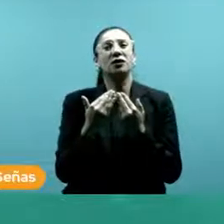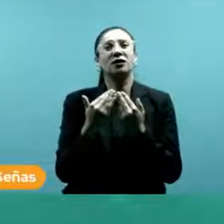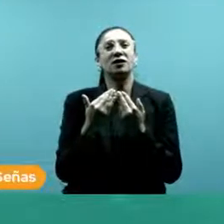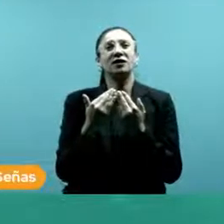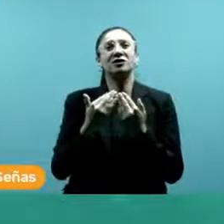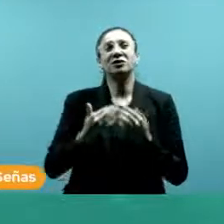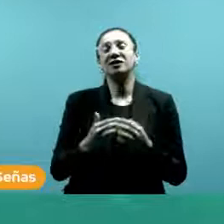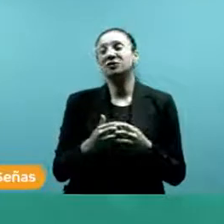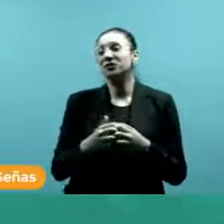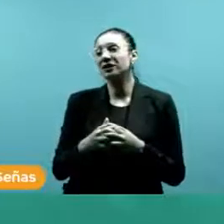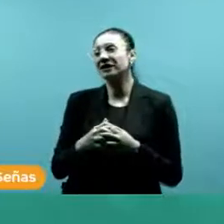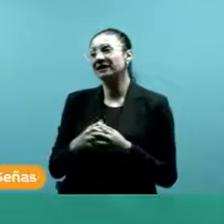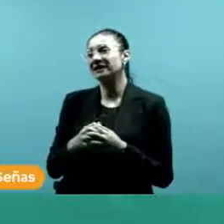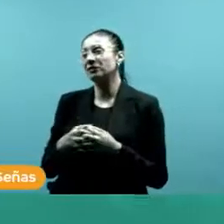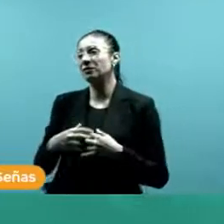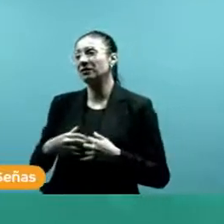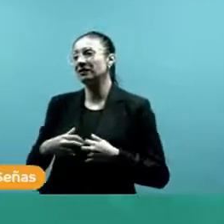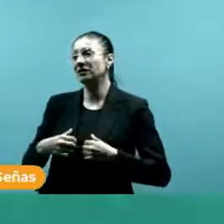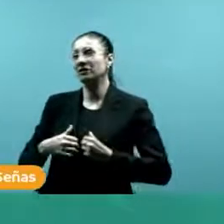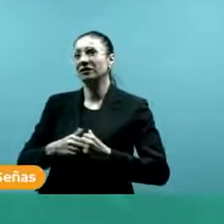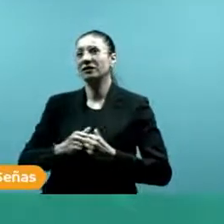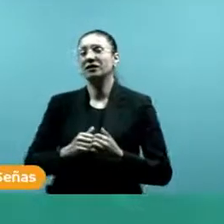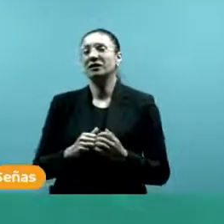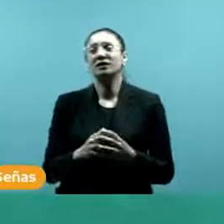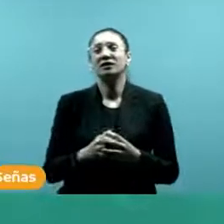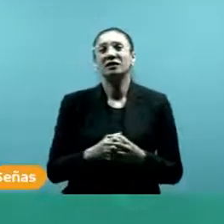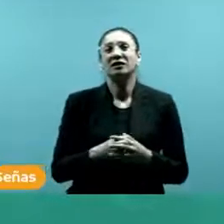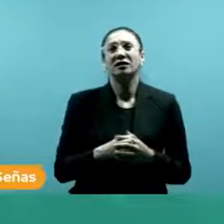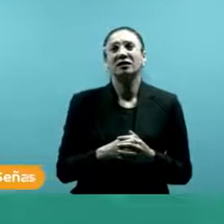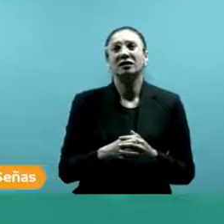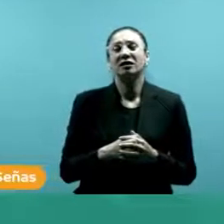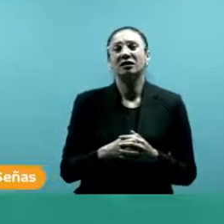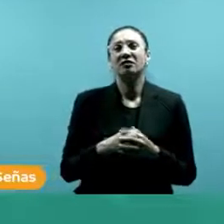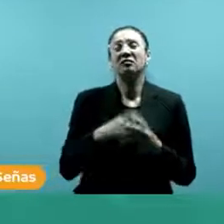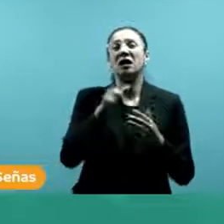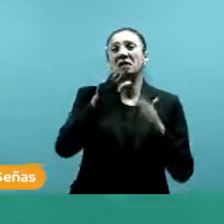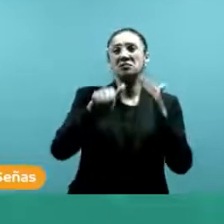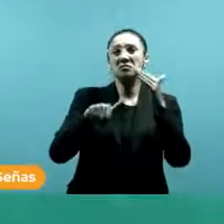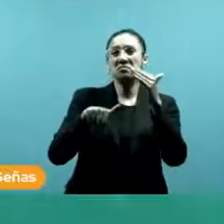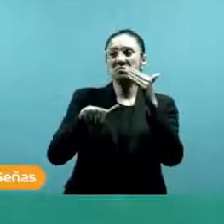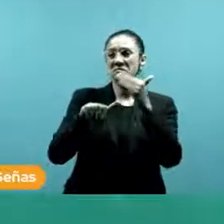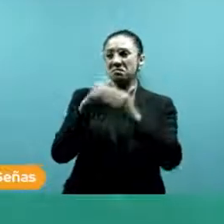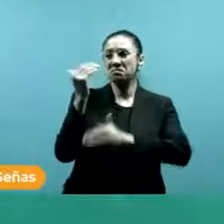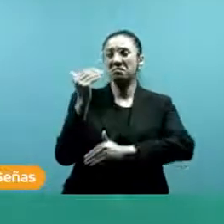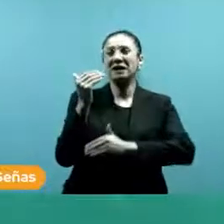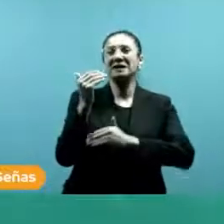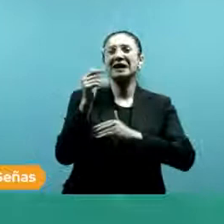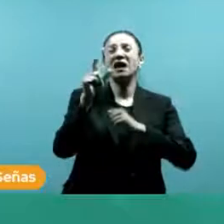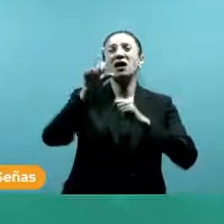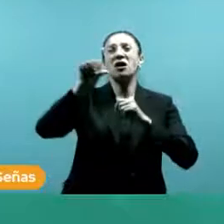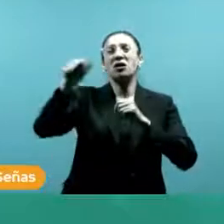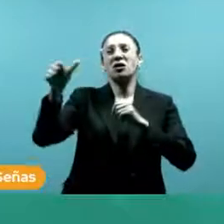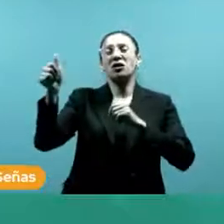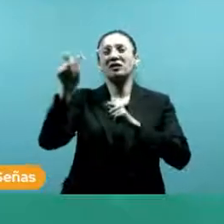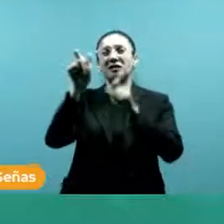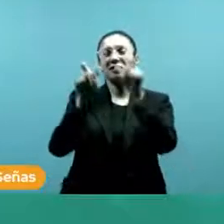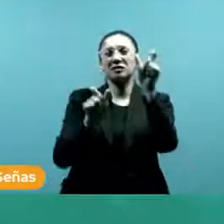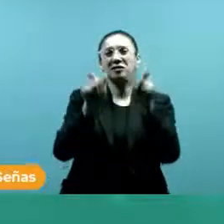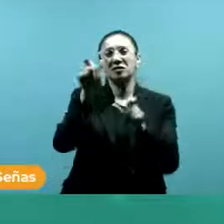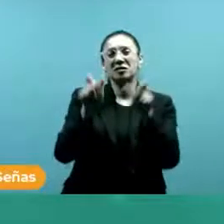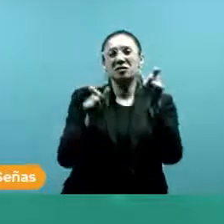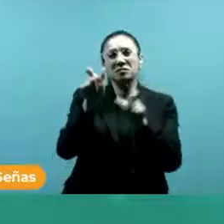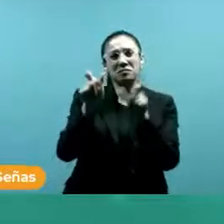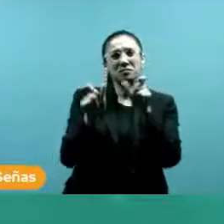adult, he started teaching adulto, other people his ideology. A otras personas, so he started poisoning